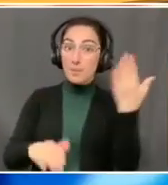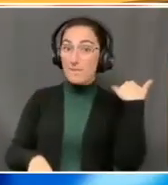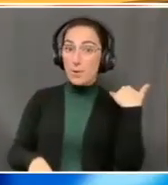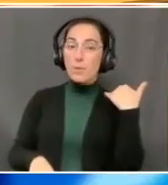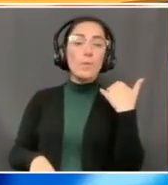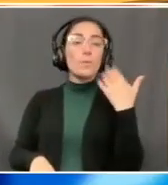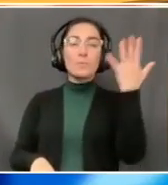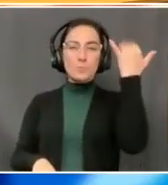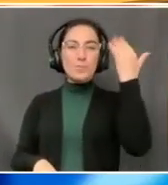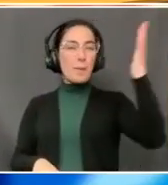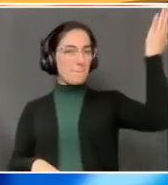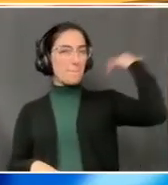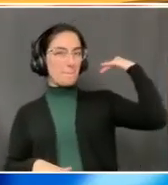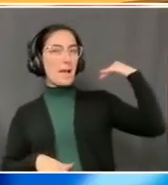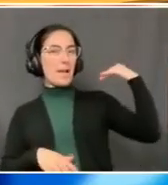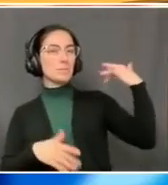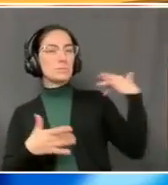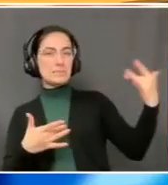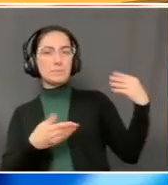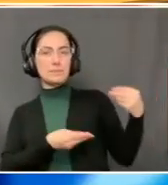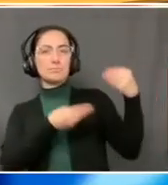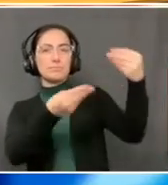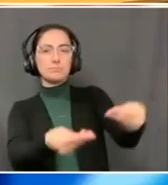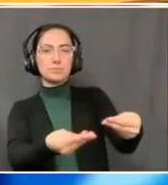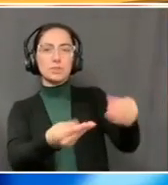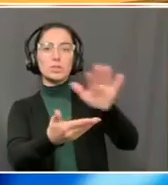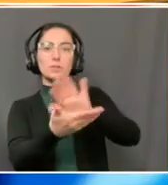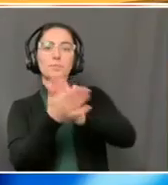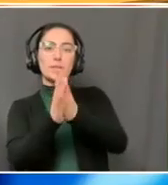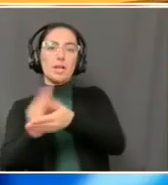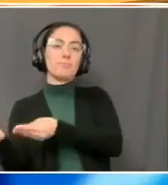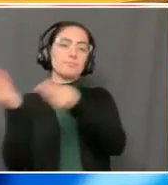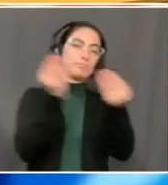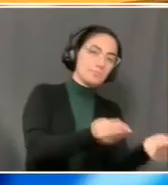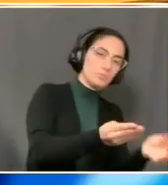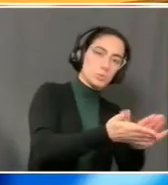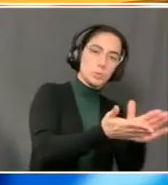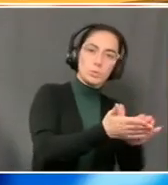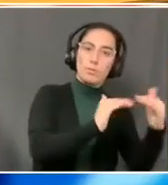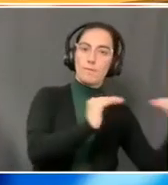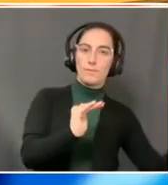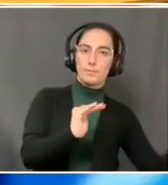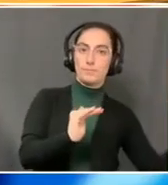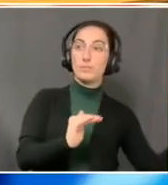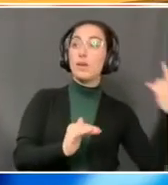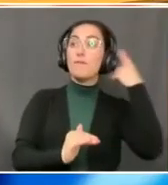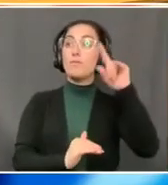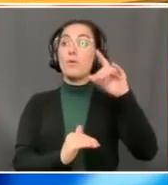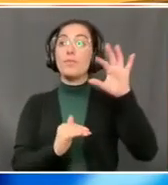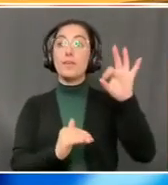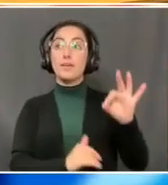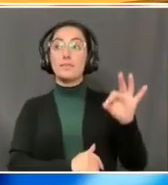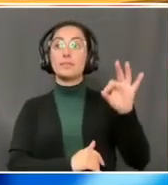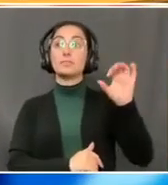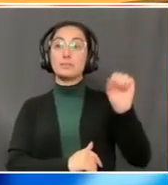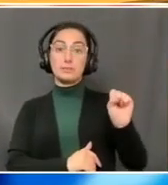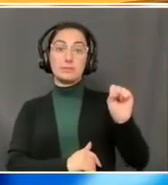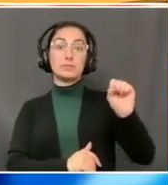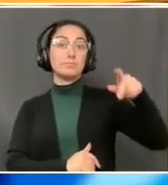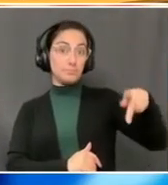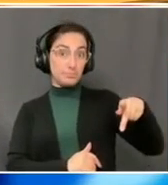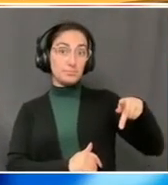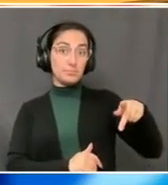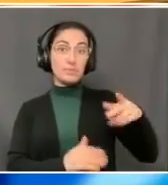past practice, they would be carried over at the school level. And the fiscal stabilization plan that was updated most recently in